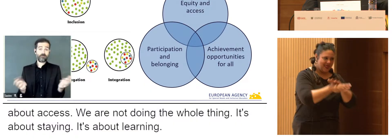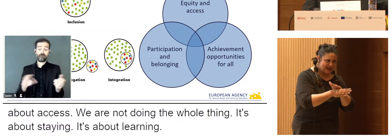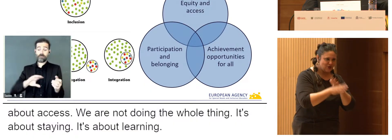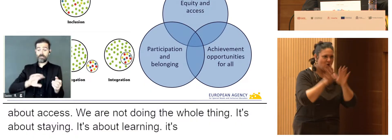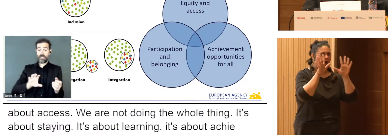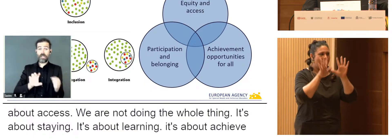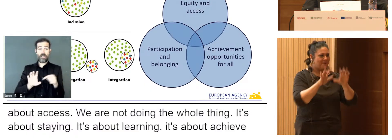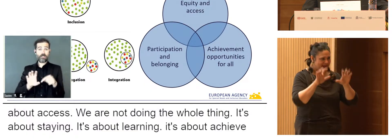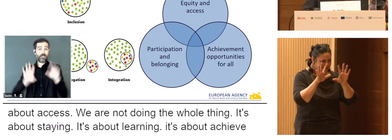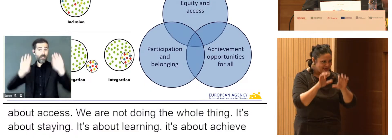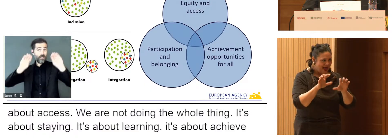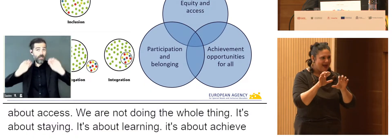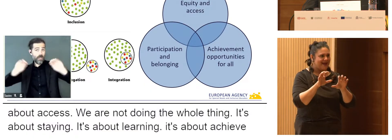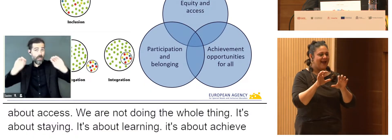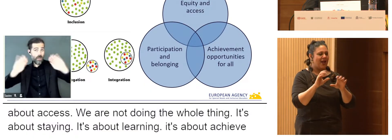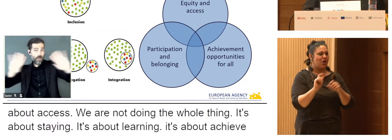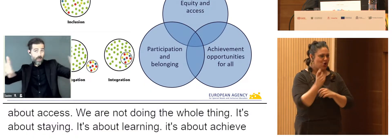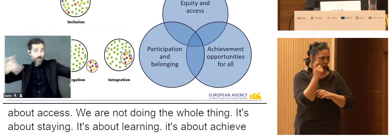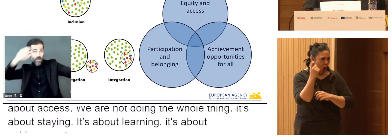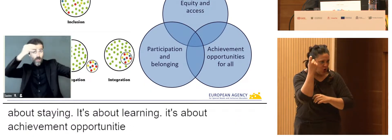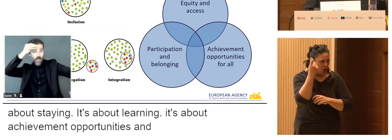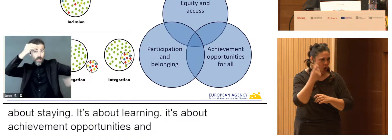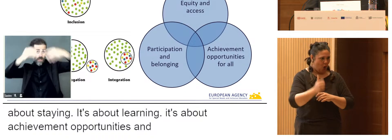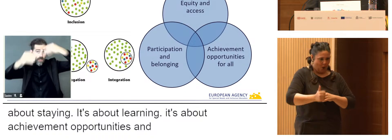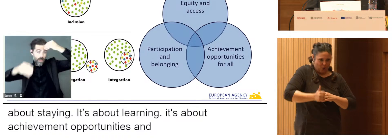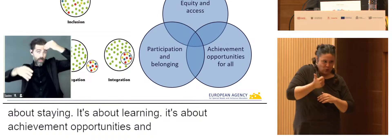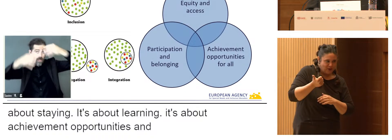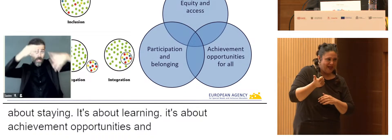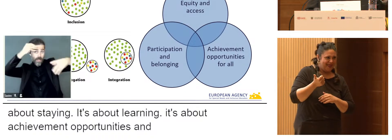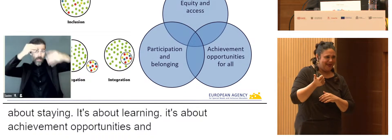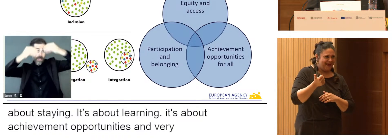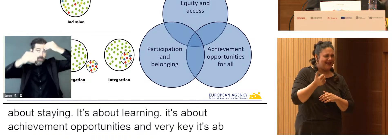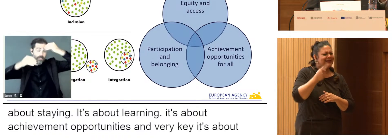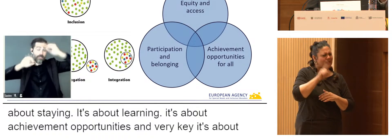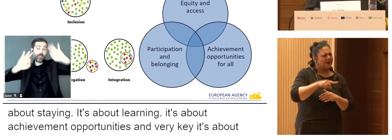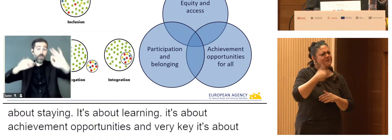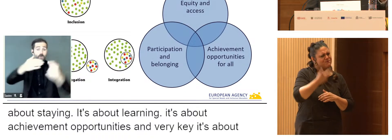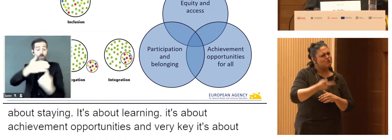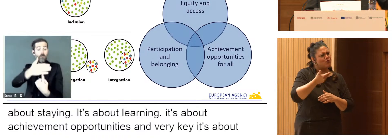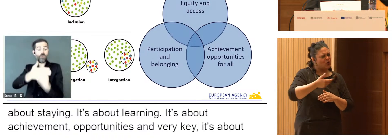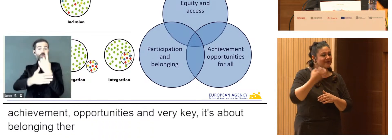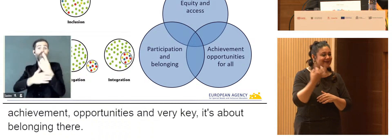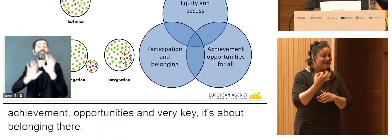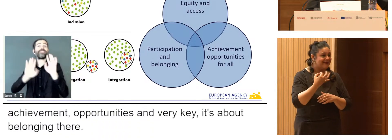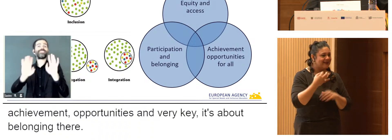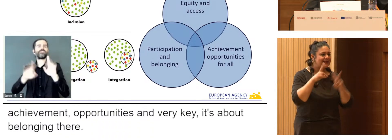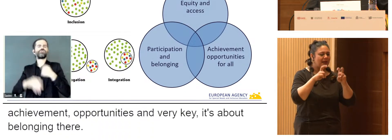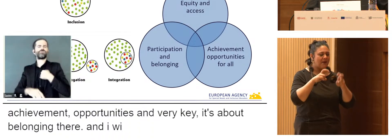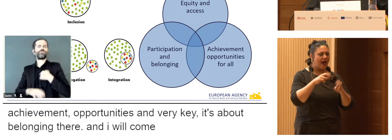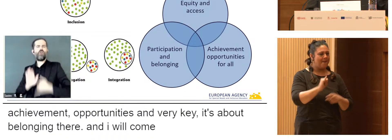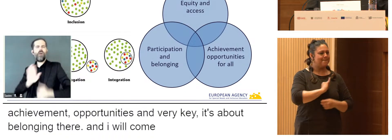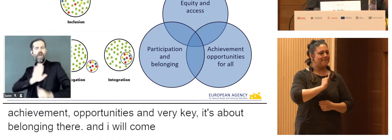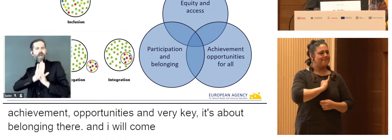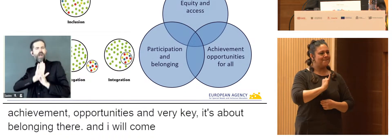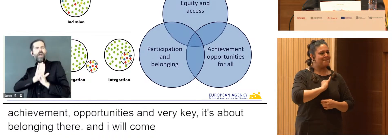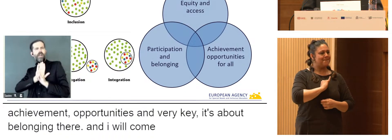achievement opportunities, and very key, it's about belonging there. And I will come back to these notions of